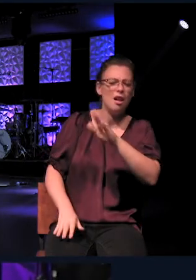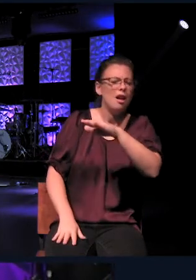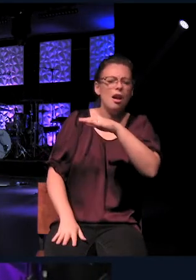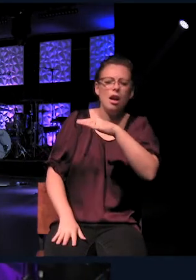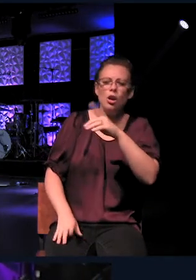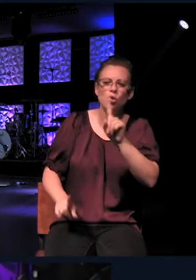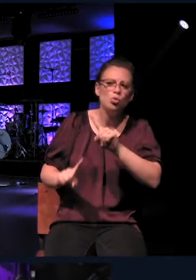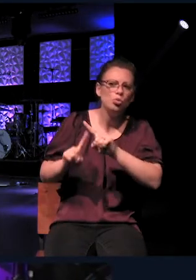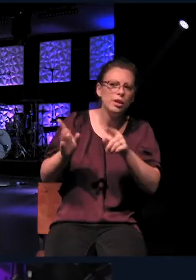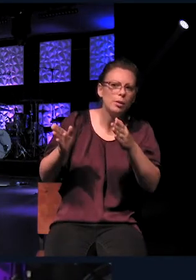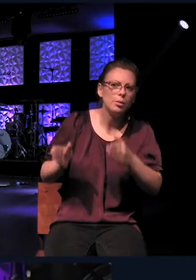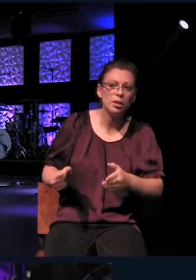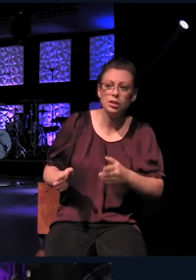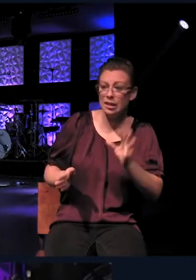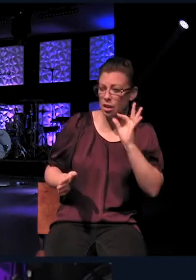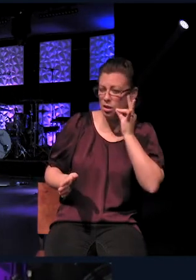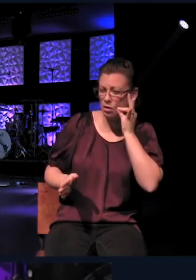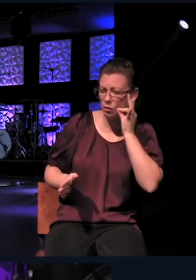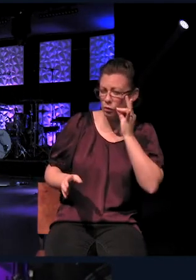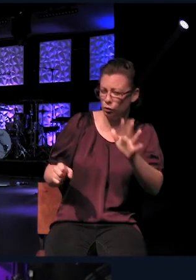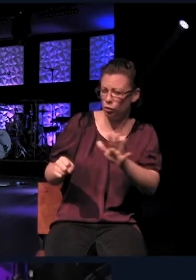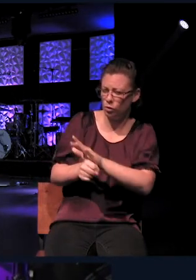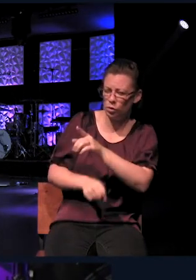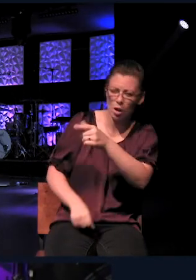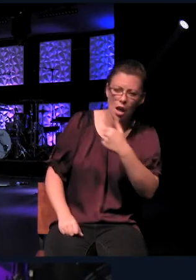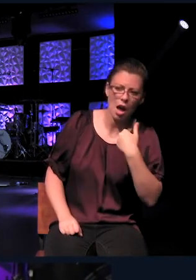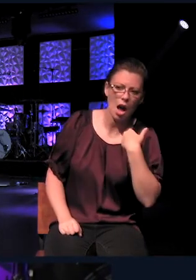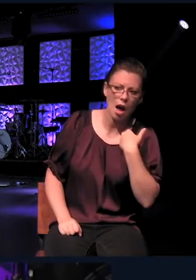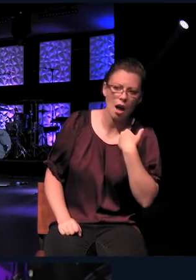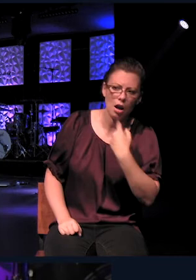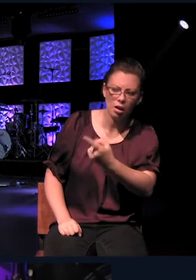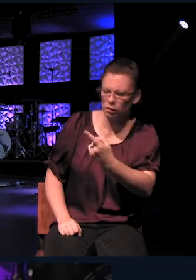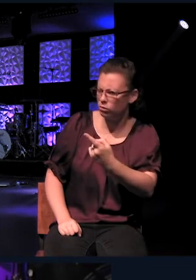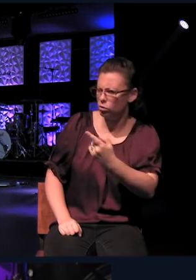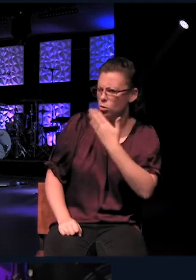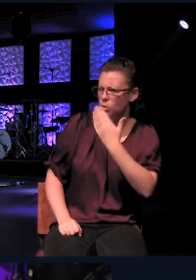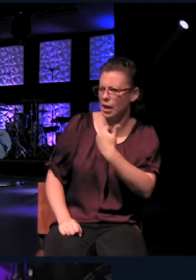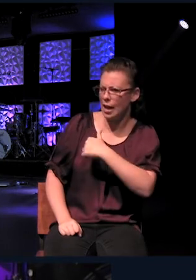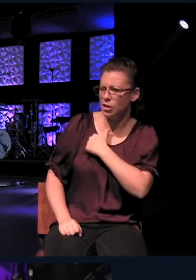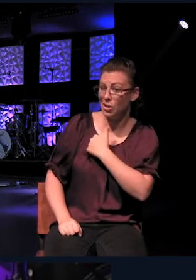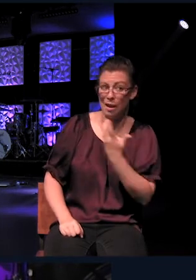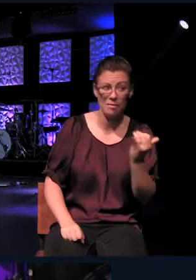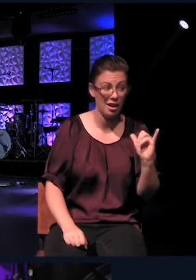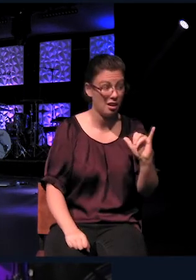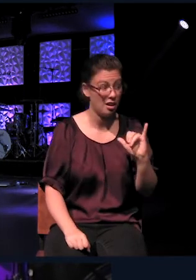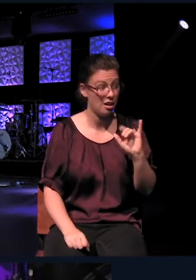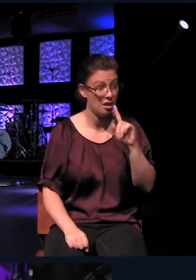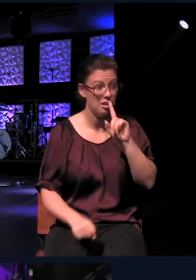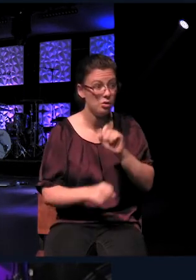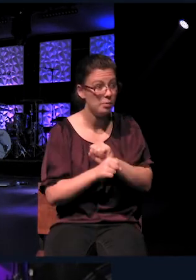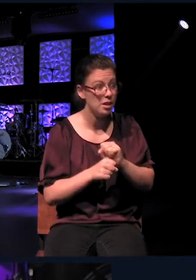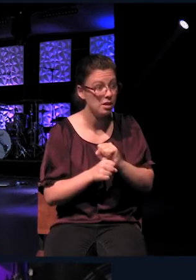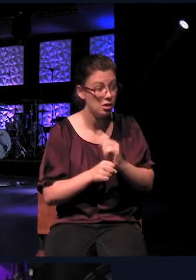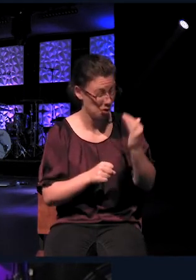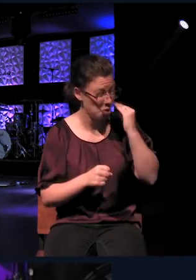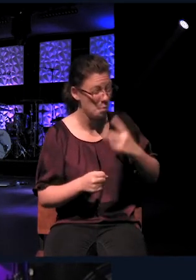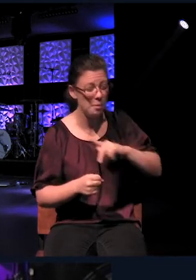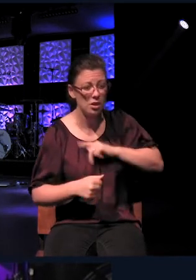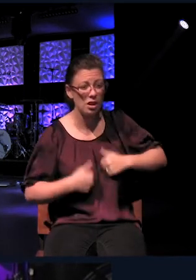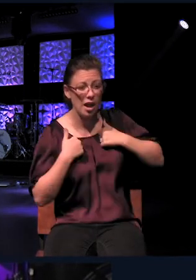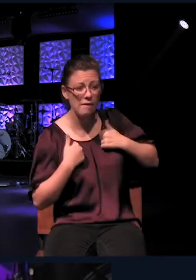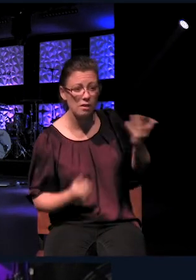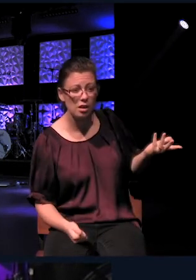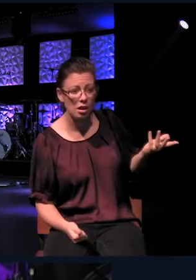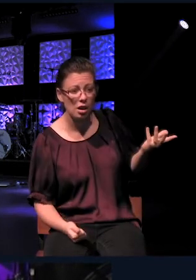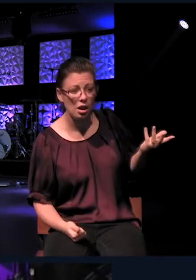there's something different. You must be a Christian because it seems like you're filled with joy and you have a good attitude. And I'm like, how is this possible? She doesn't even know